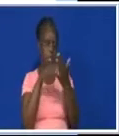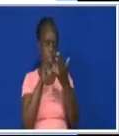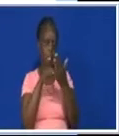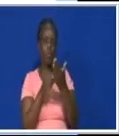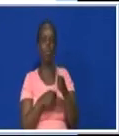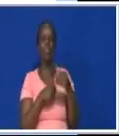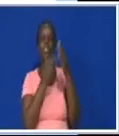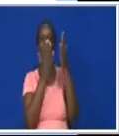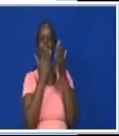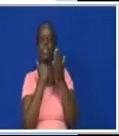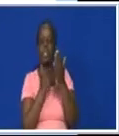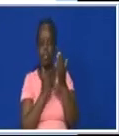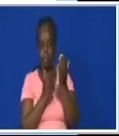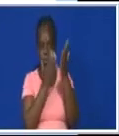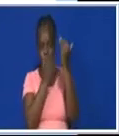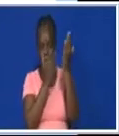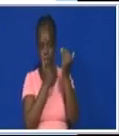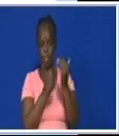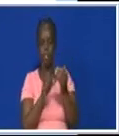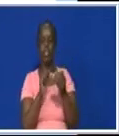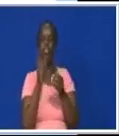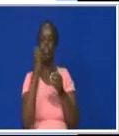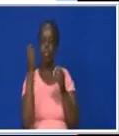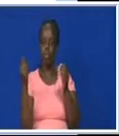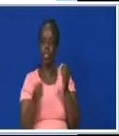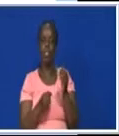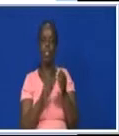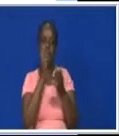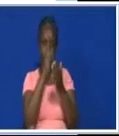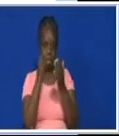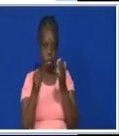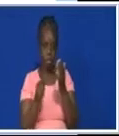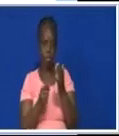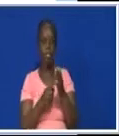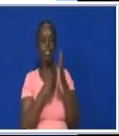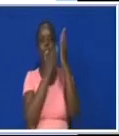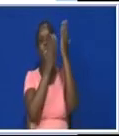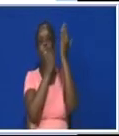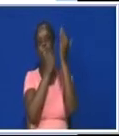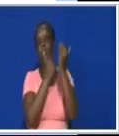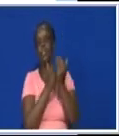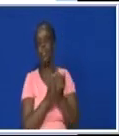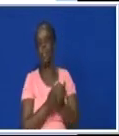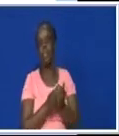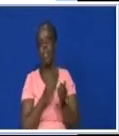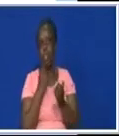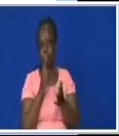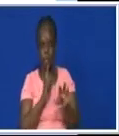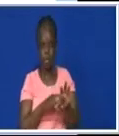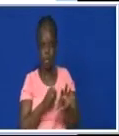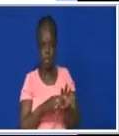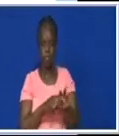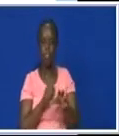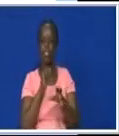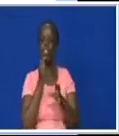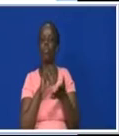record is required. When no written record is required. So there is